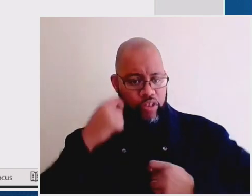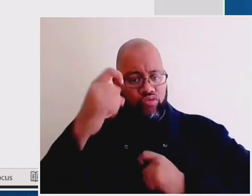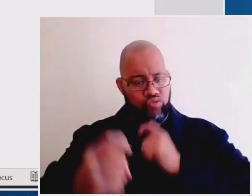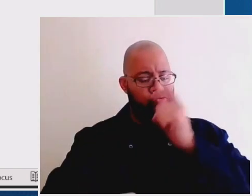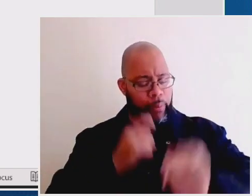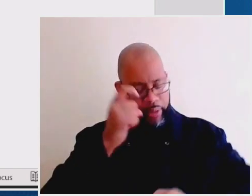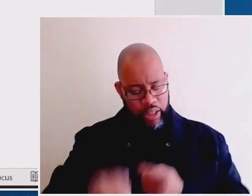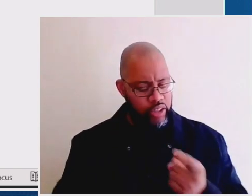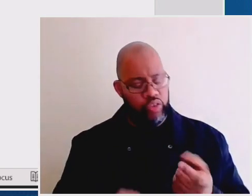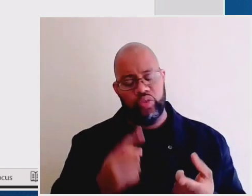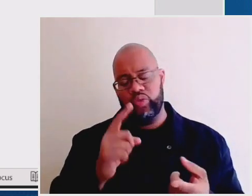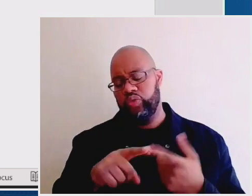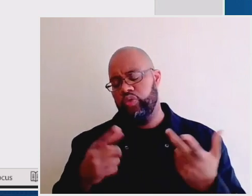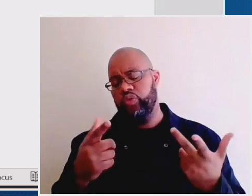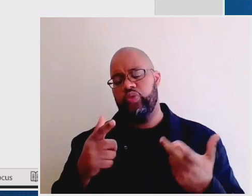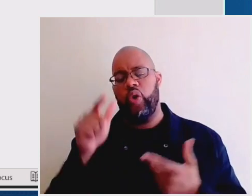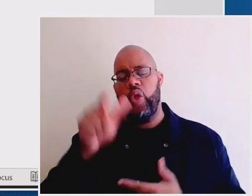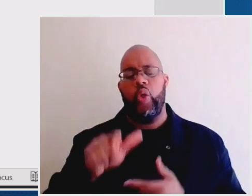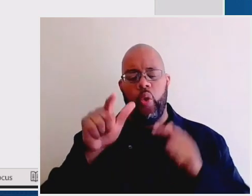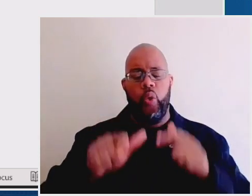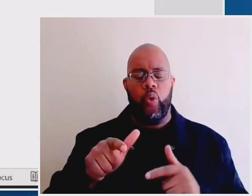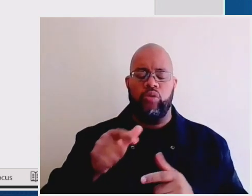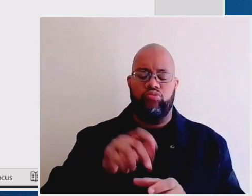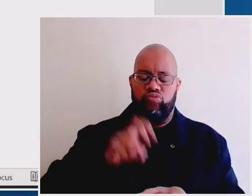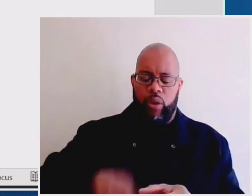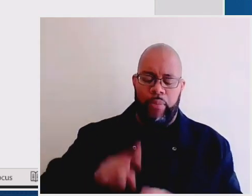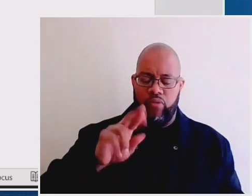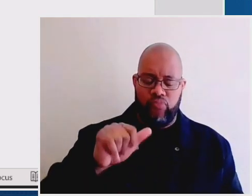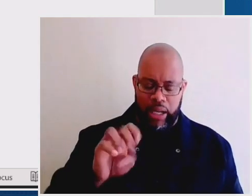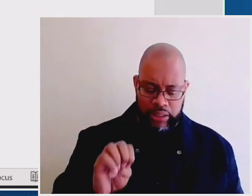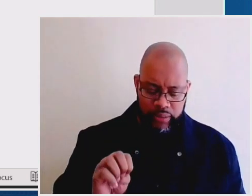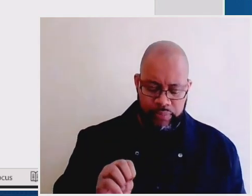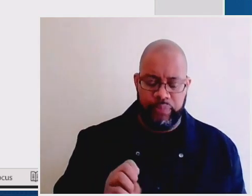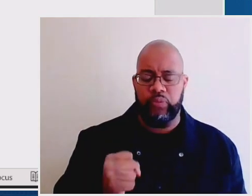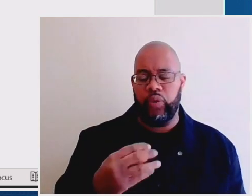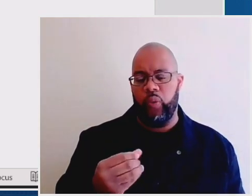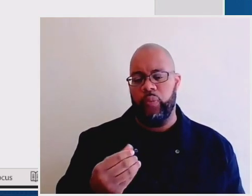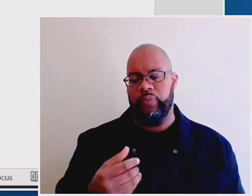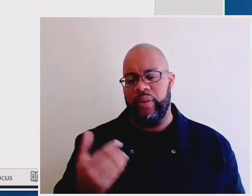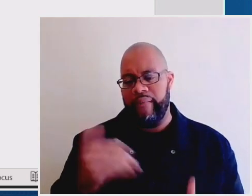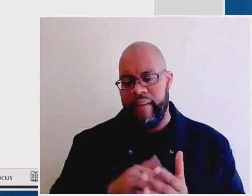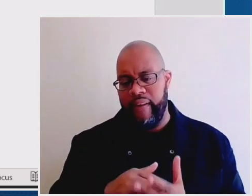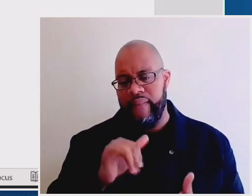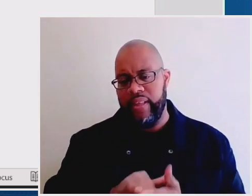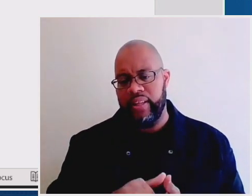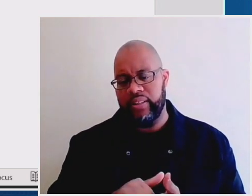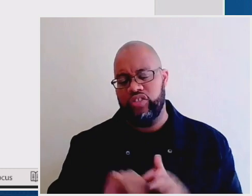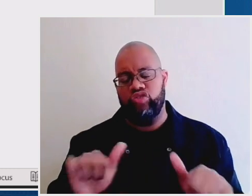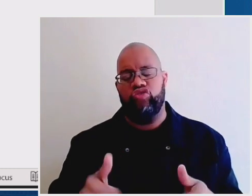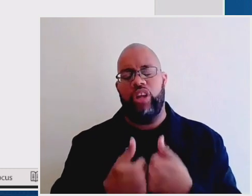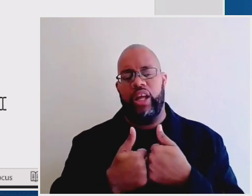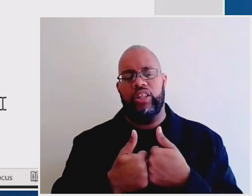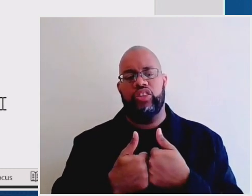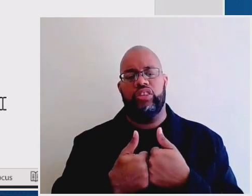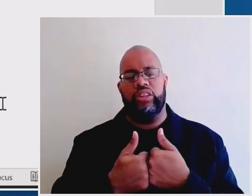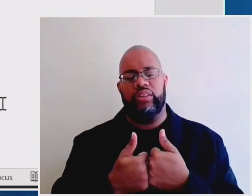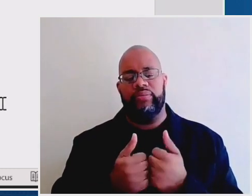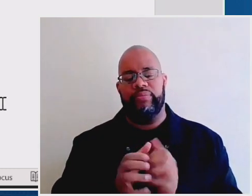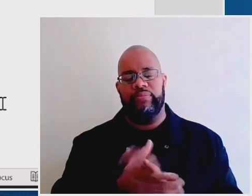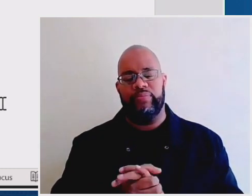to lowering the dropout rates. So, again, this has been challenging to